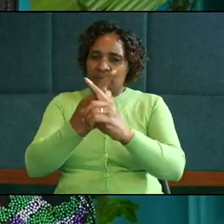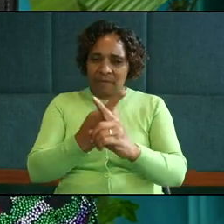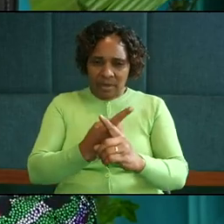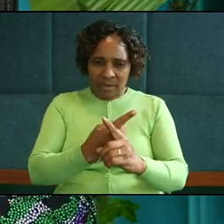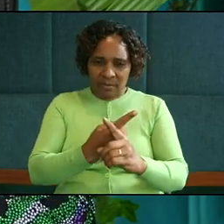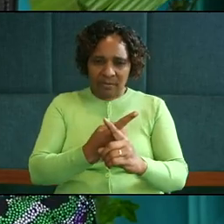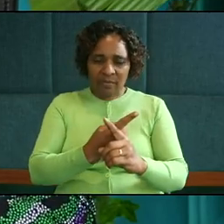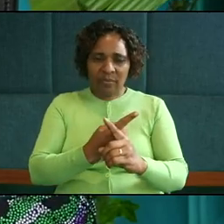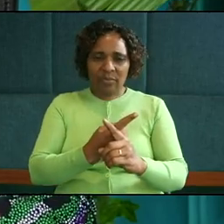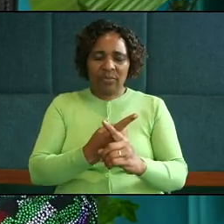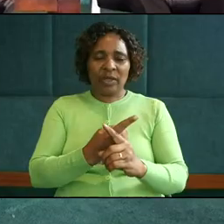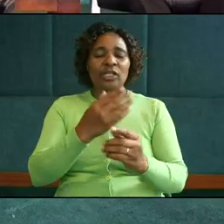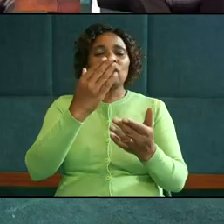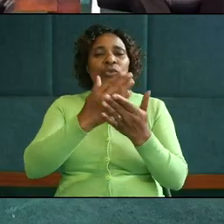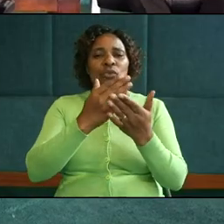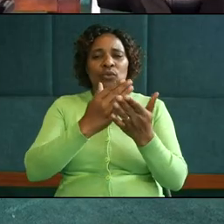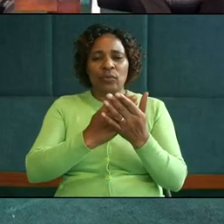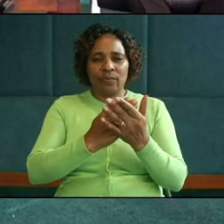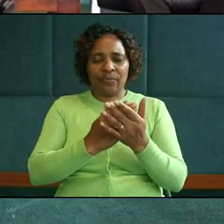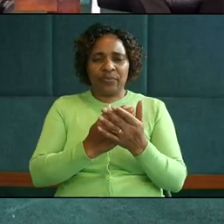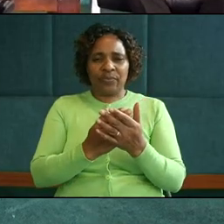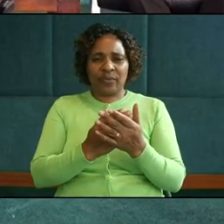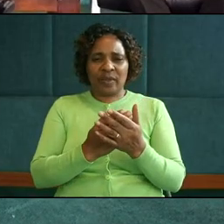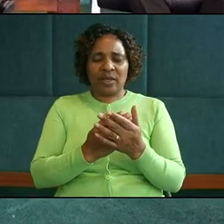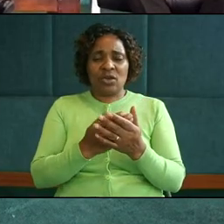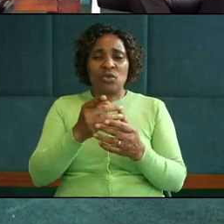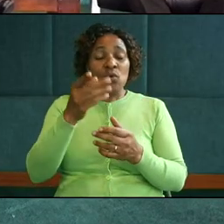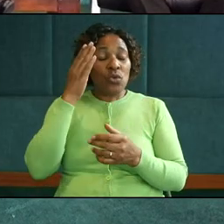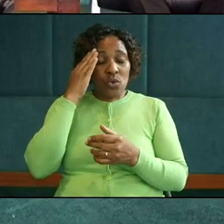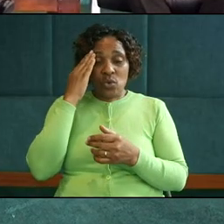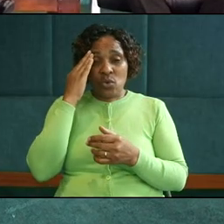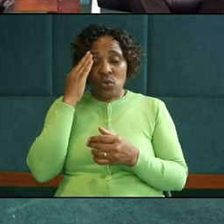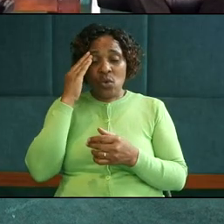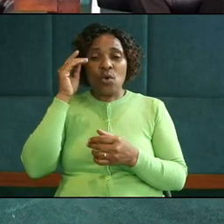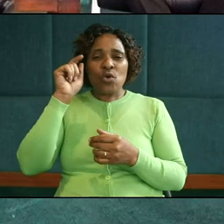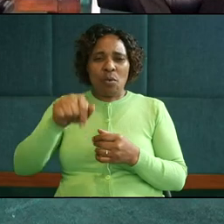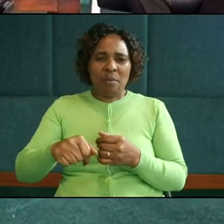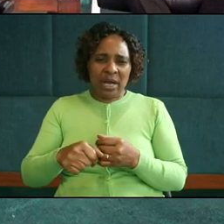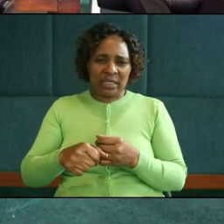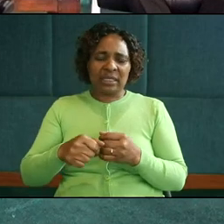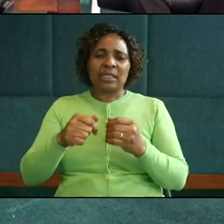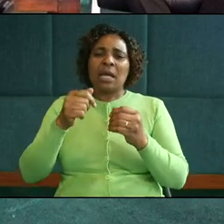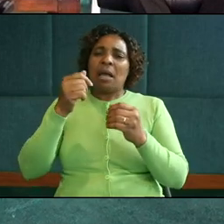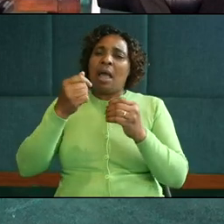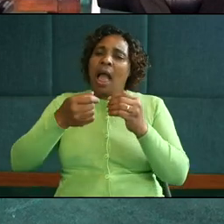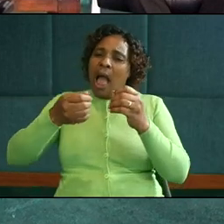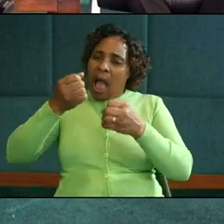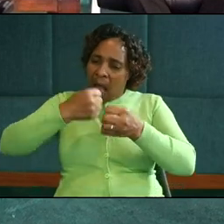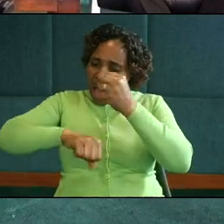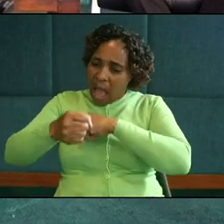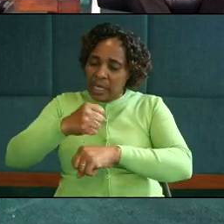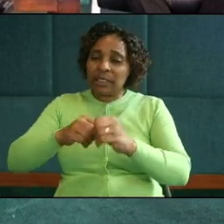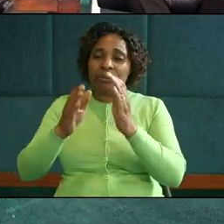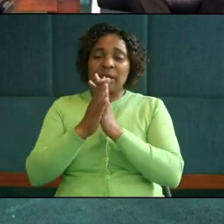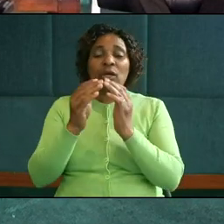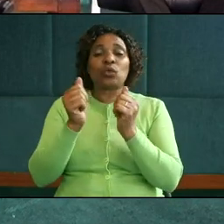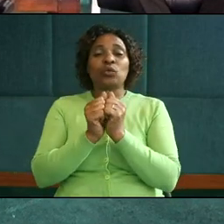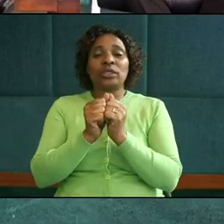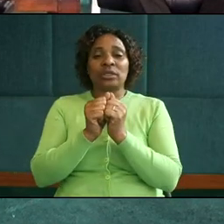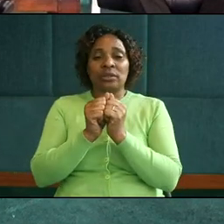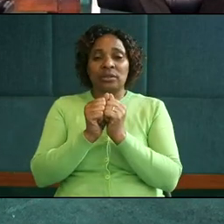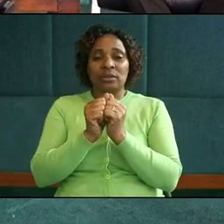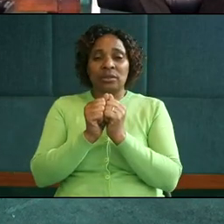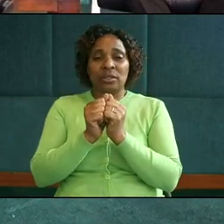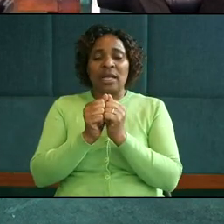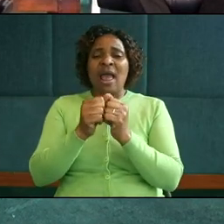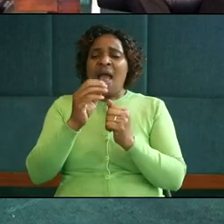Yeah. No, it's true. It's true. You know, you must back up prayer with action. And we see Hannah did that. And